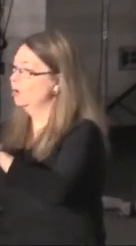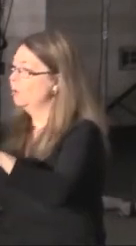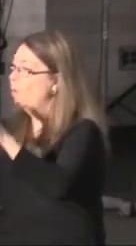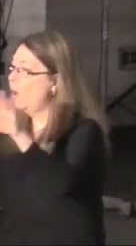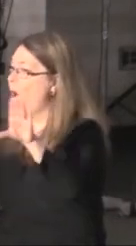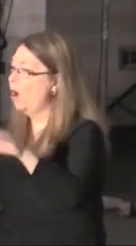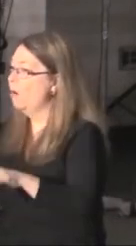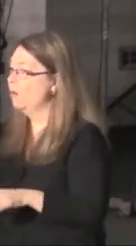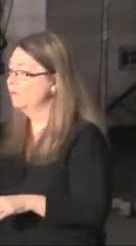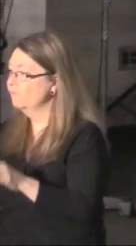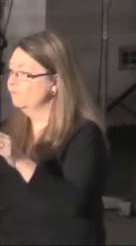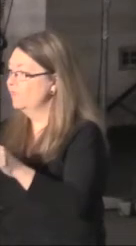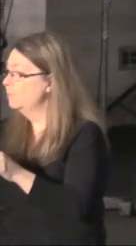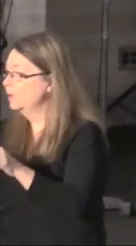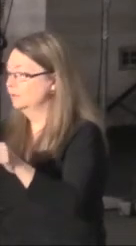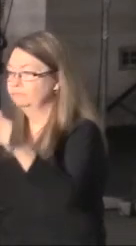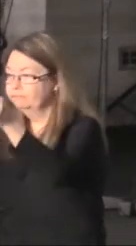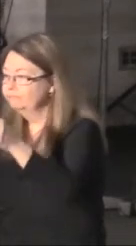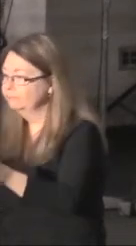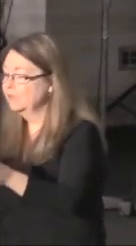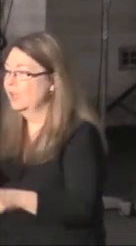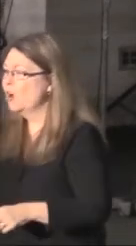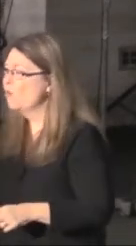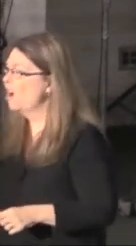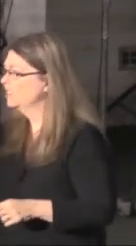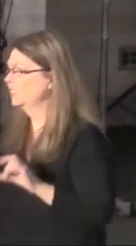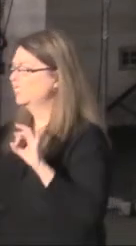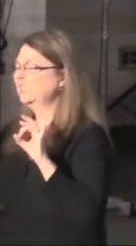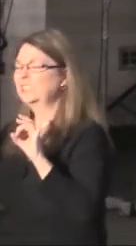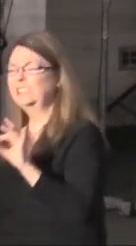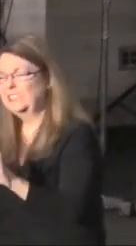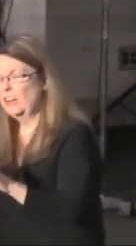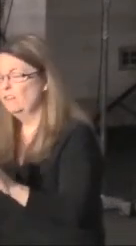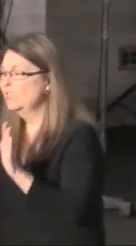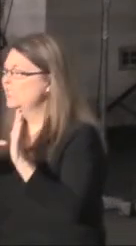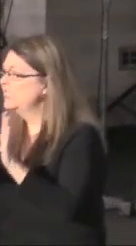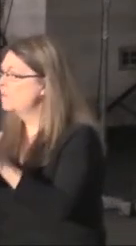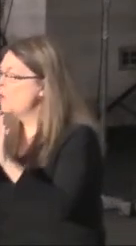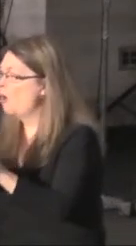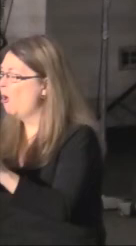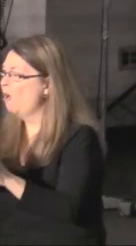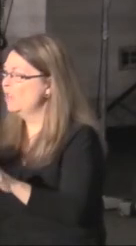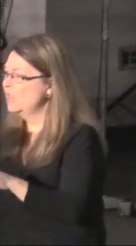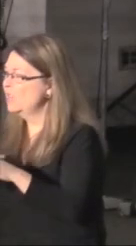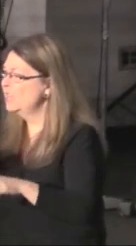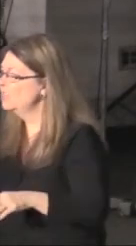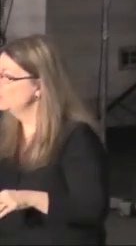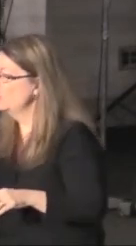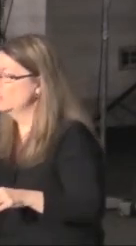media profiles. You know, the cross was the most heinous, offensive, nasty symbol that was ever produced in human